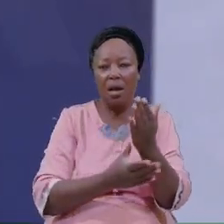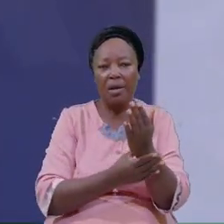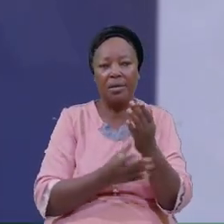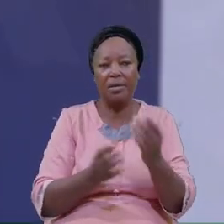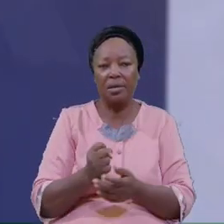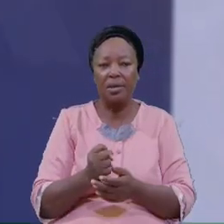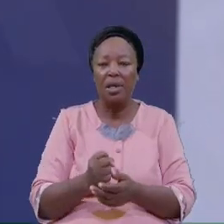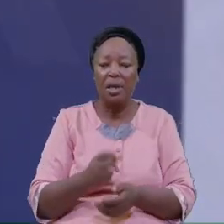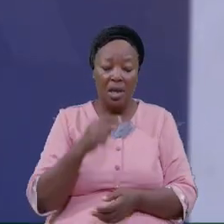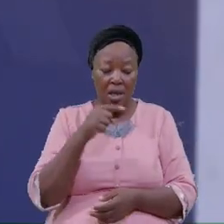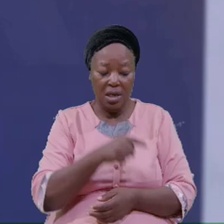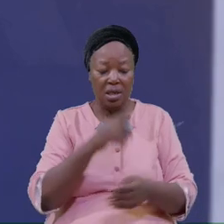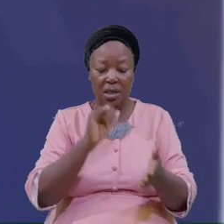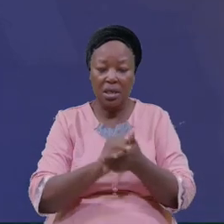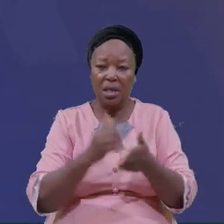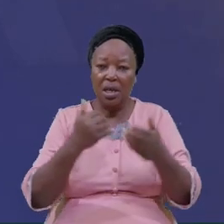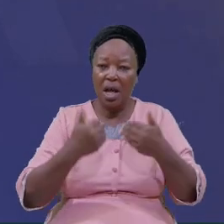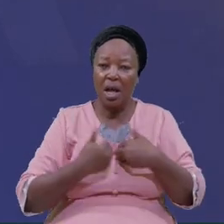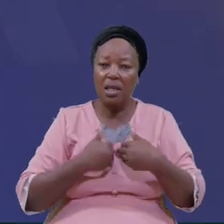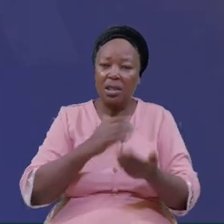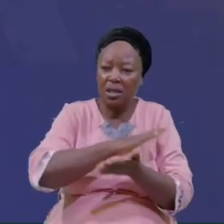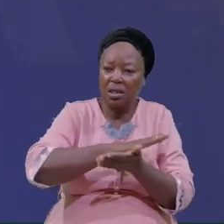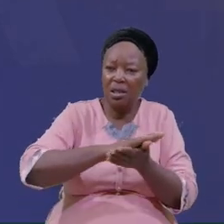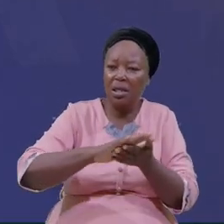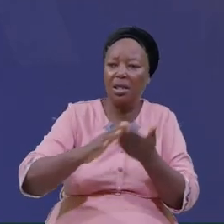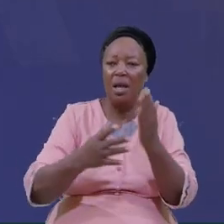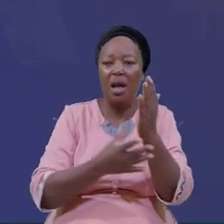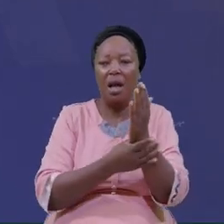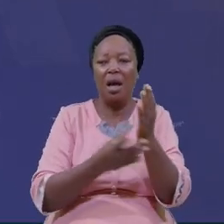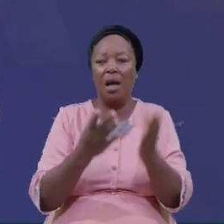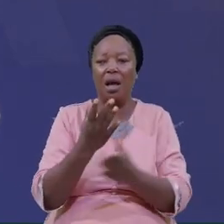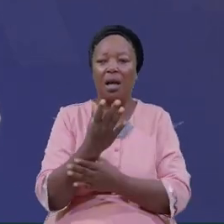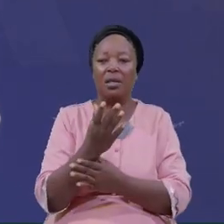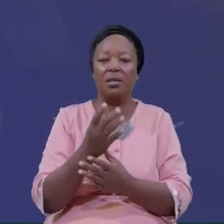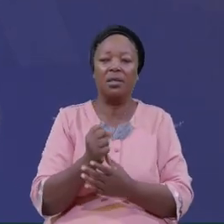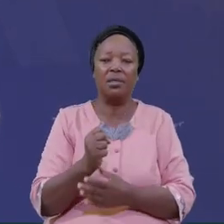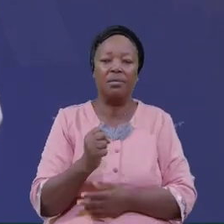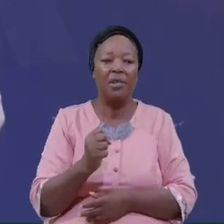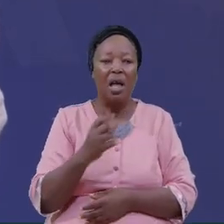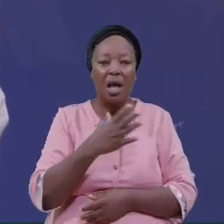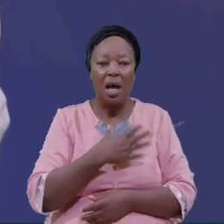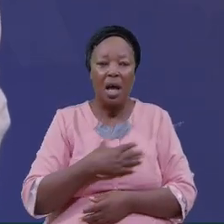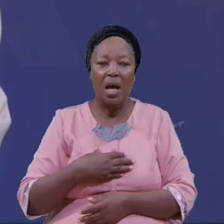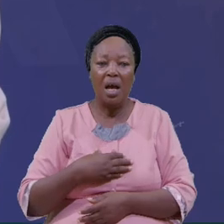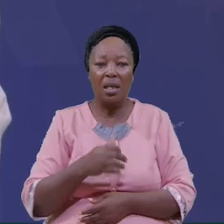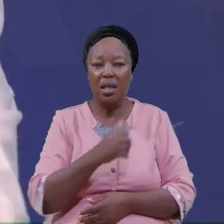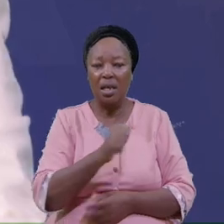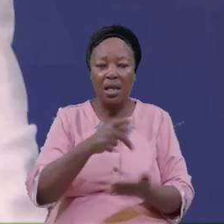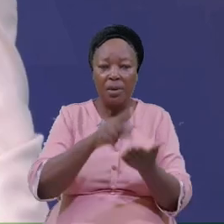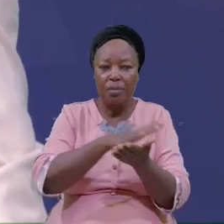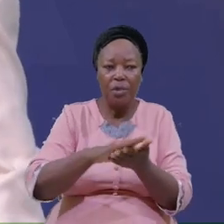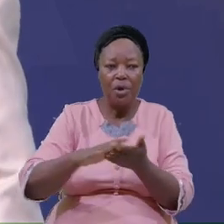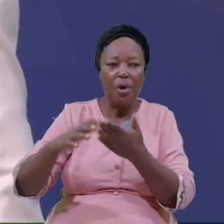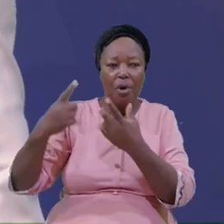that has clean hands. Celui qui a les mains innocentes. And a pure heart. Et le cœur pur.